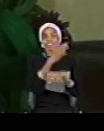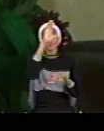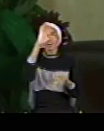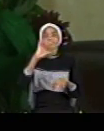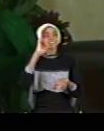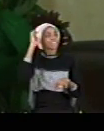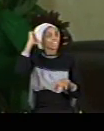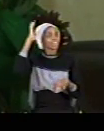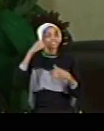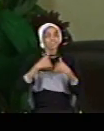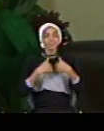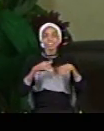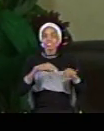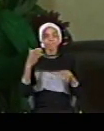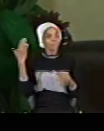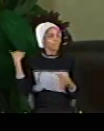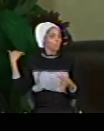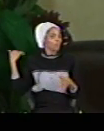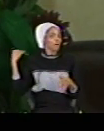Nazareth.